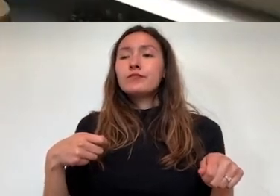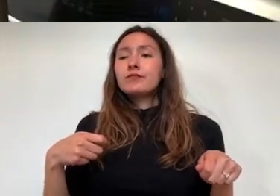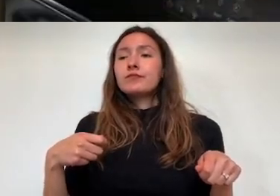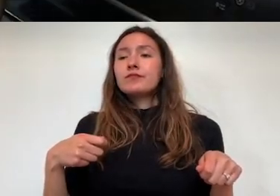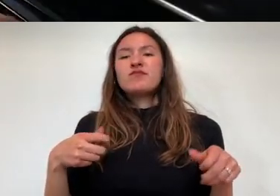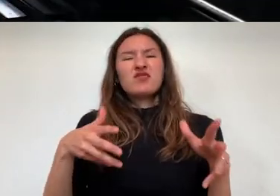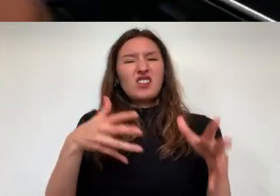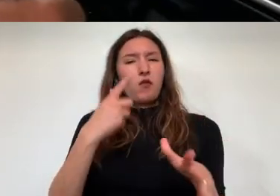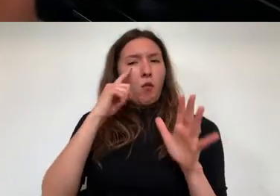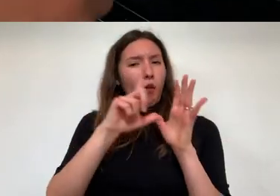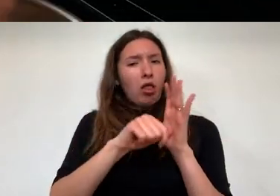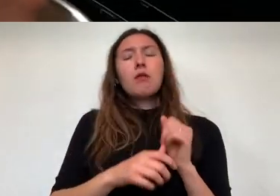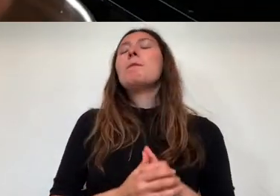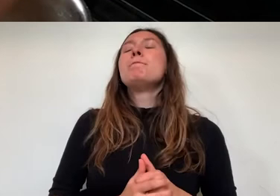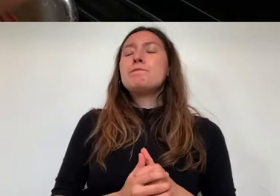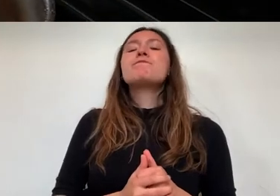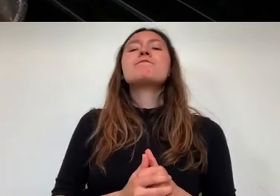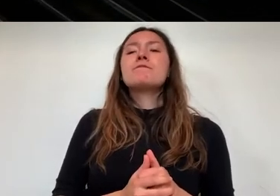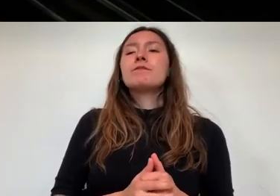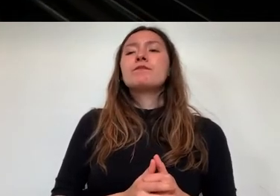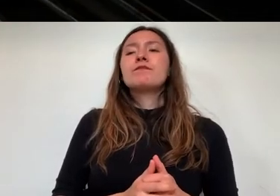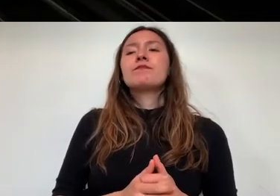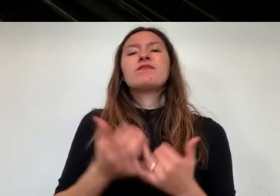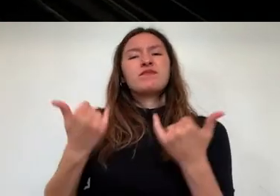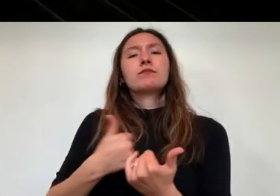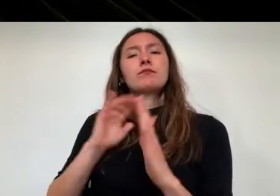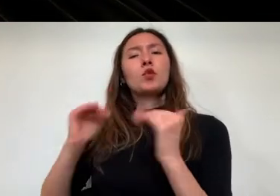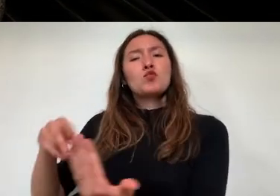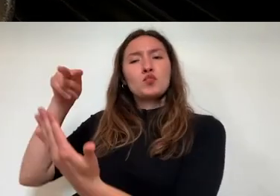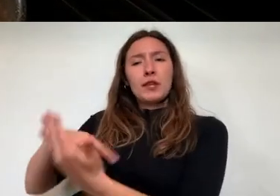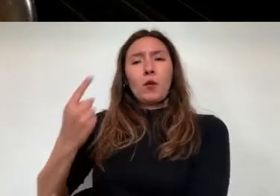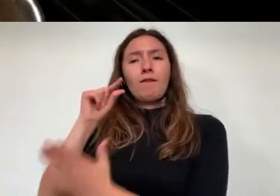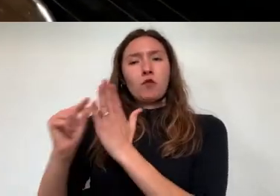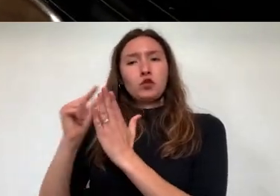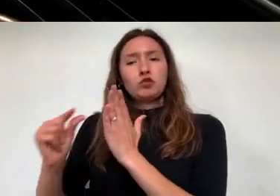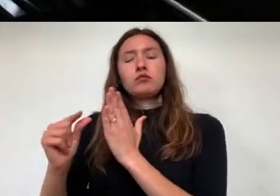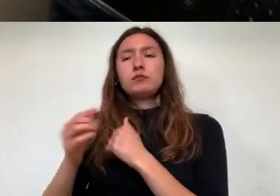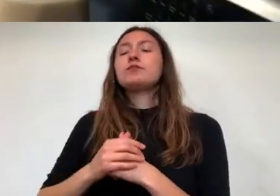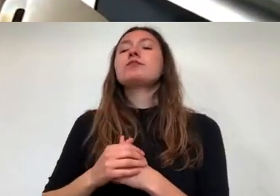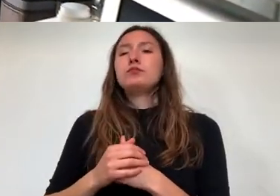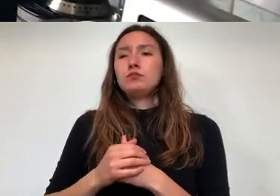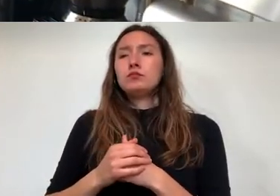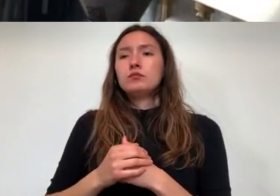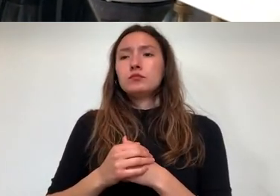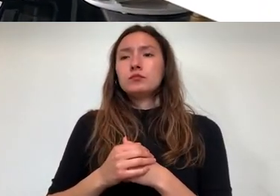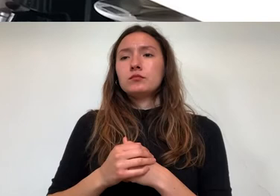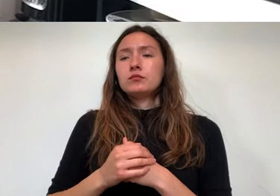We're just gonna let this sit and I'll show you what happens. Now, here's a verse.